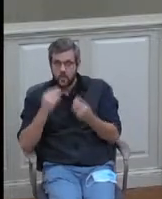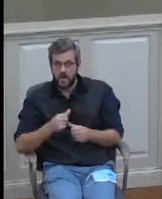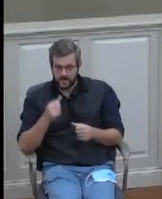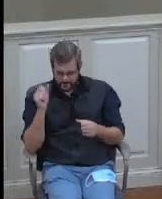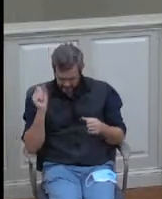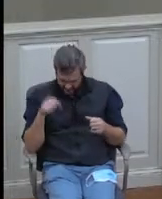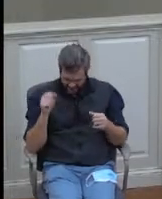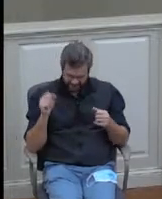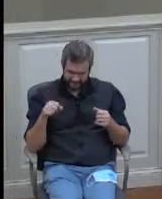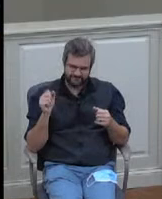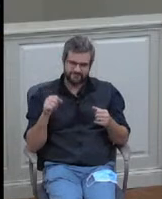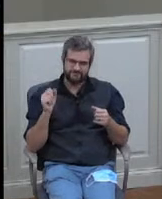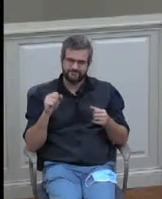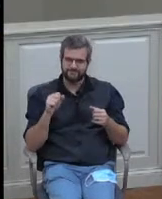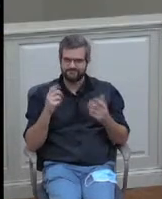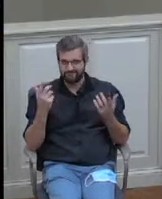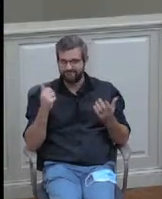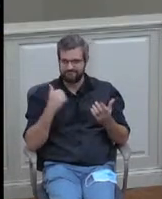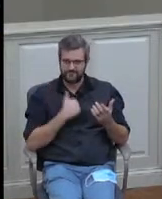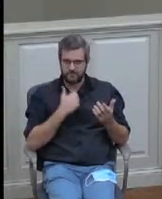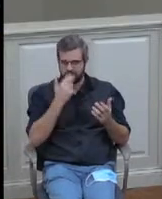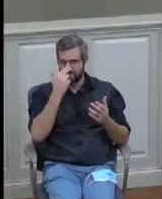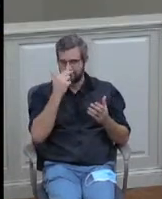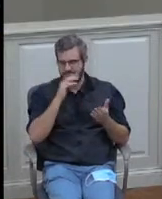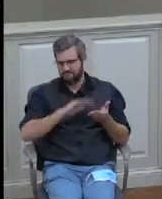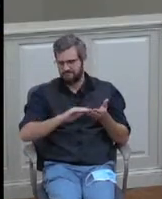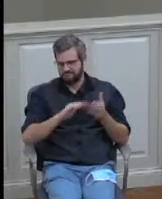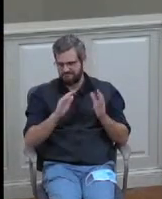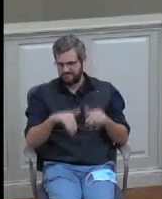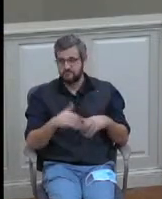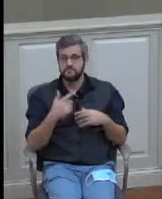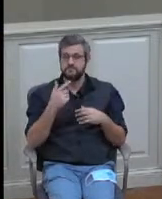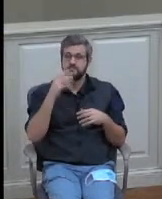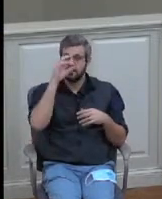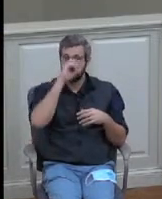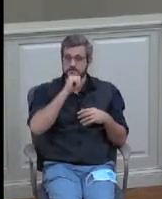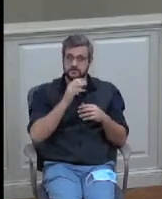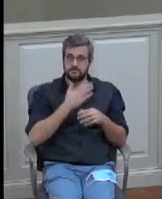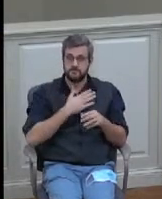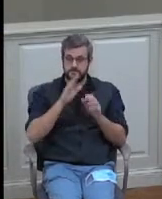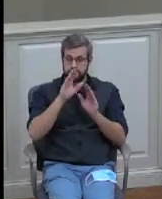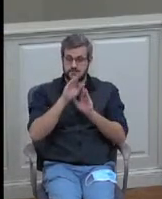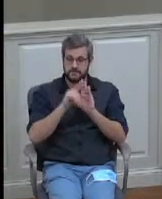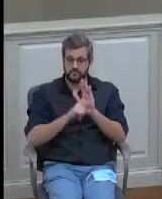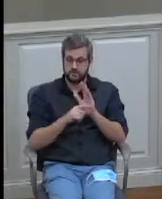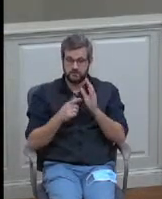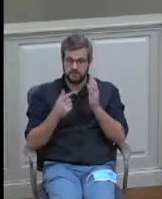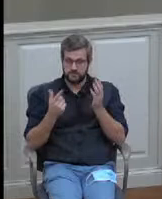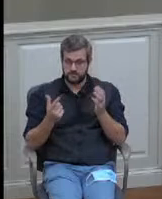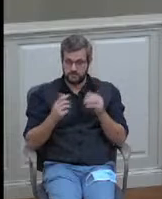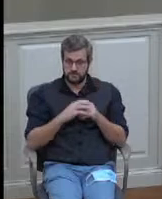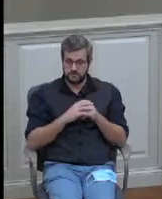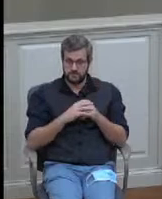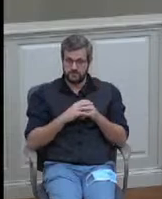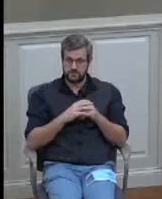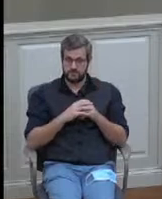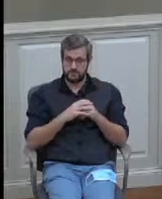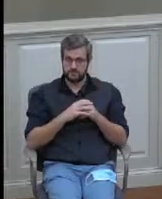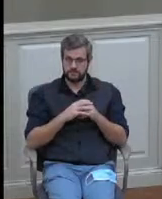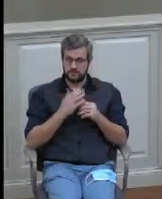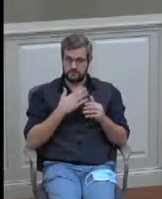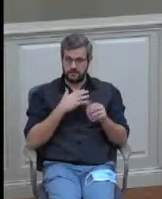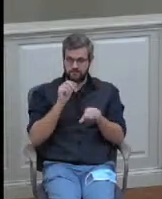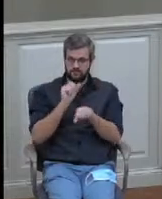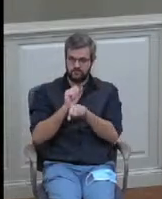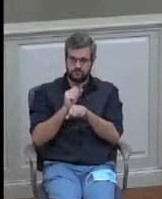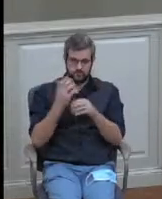Yes, pardon the pun. But no, I guess a little bit of background on what I've done.